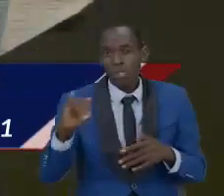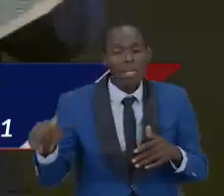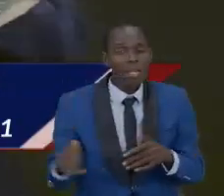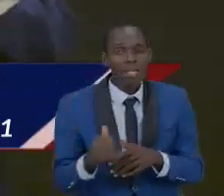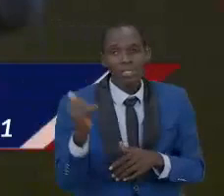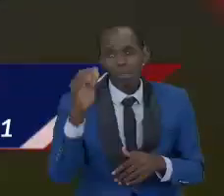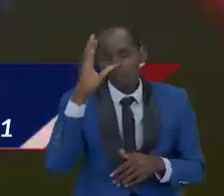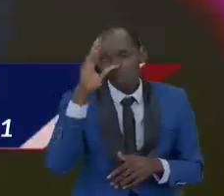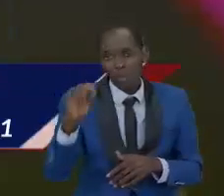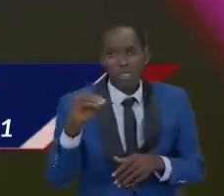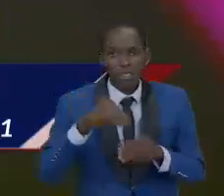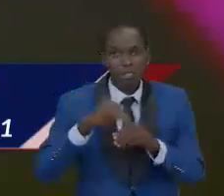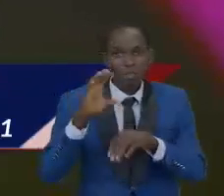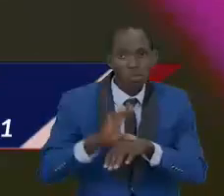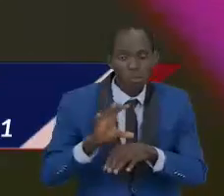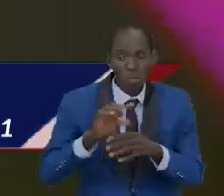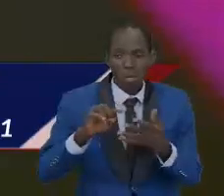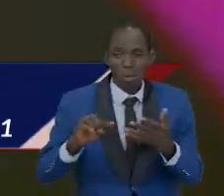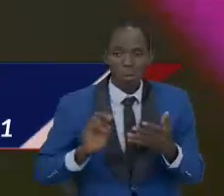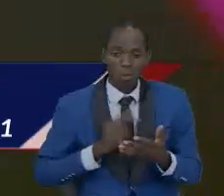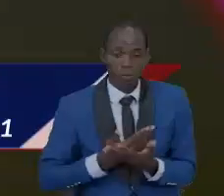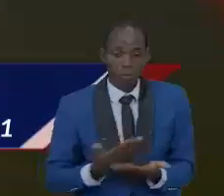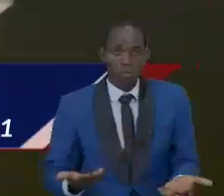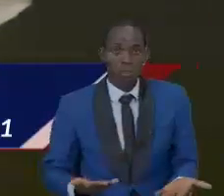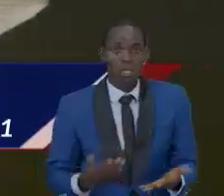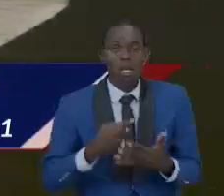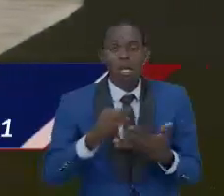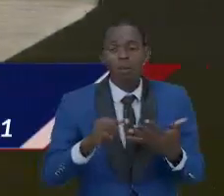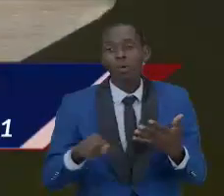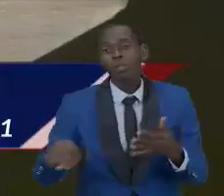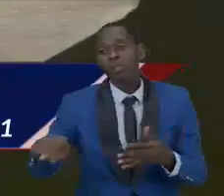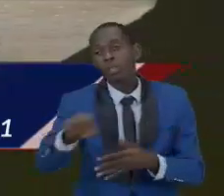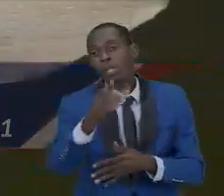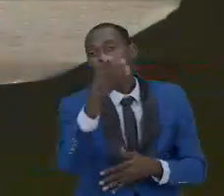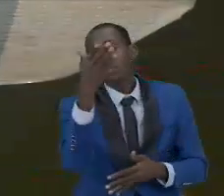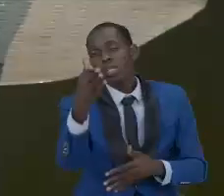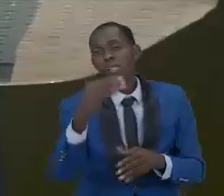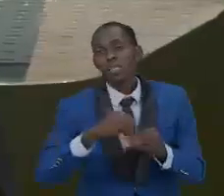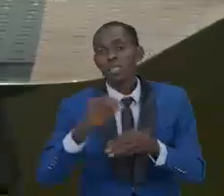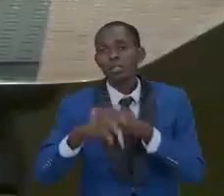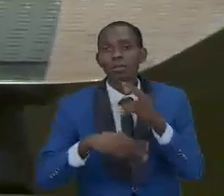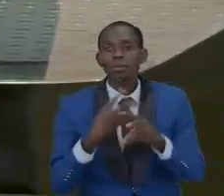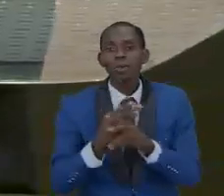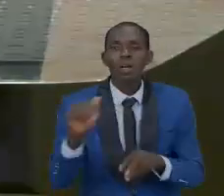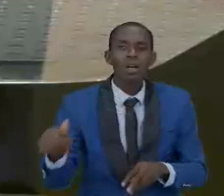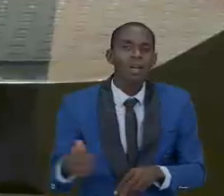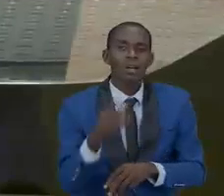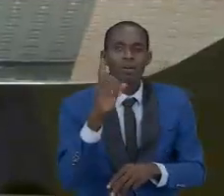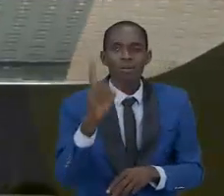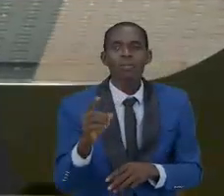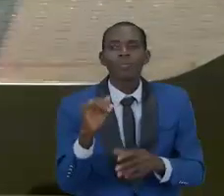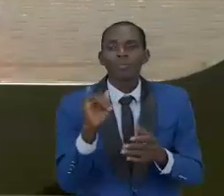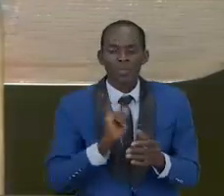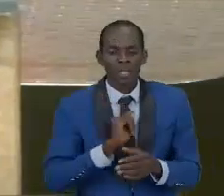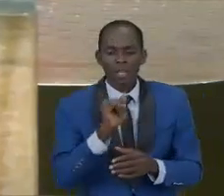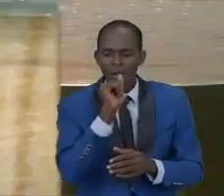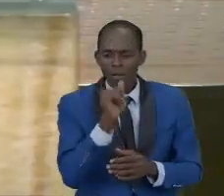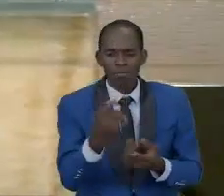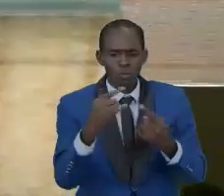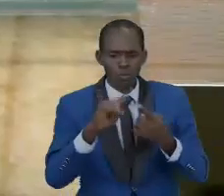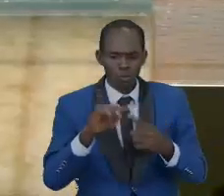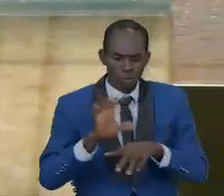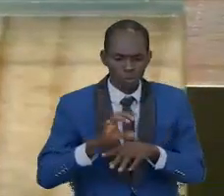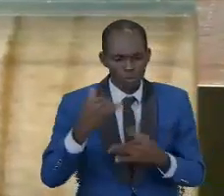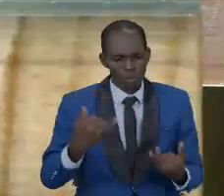man in church Among Us here among them over there in the world anyone have been coming to the church for